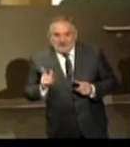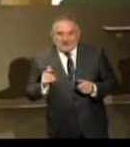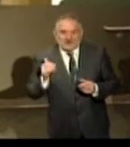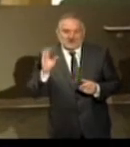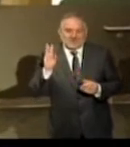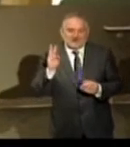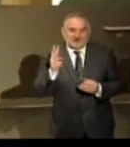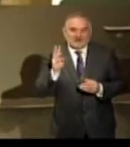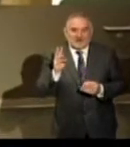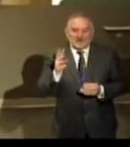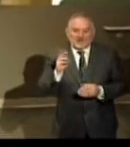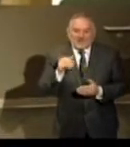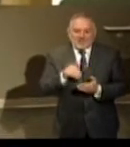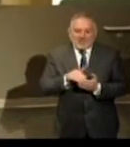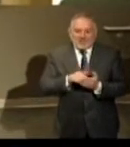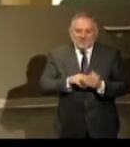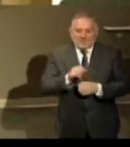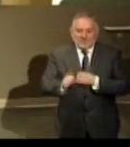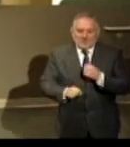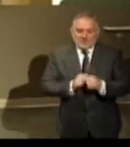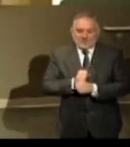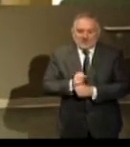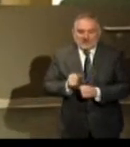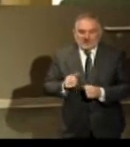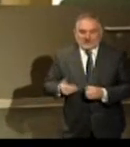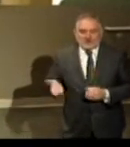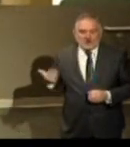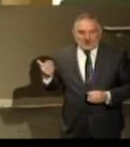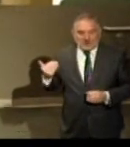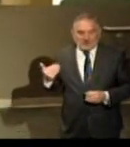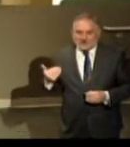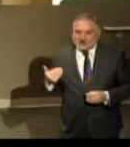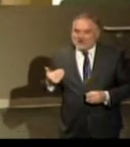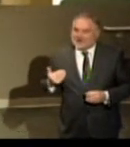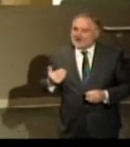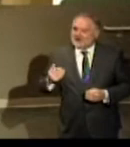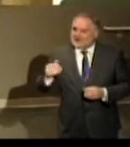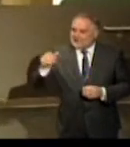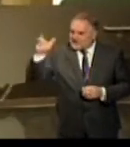ago, he's still lying today. He's the father of lies.